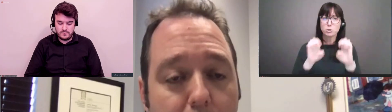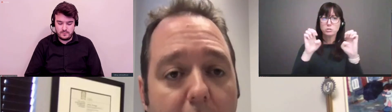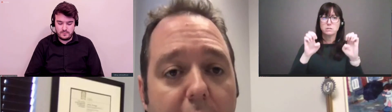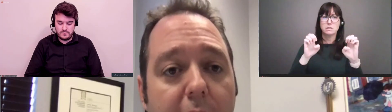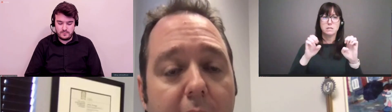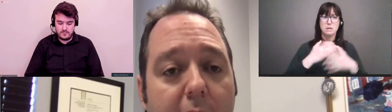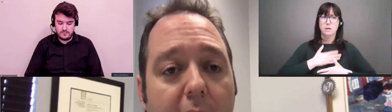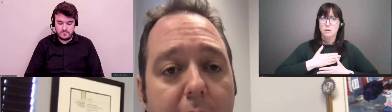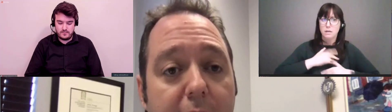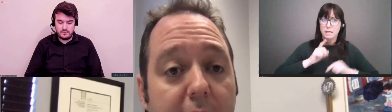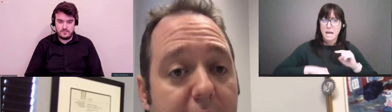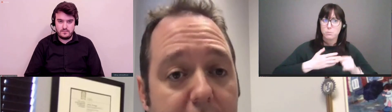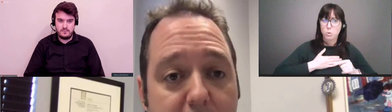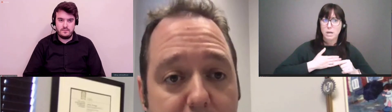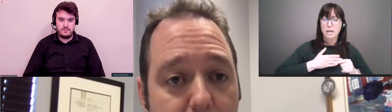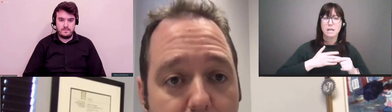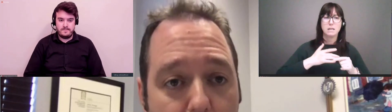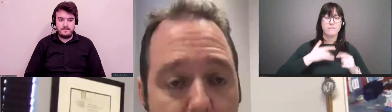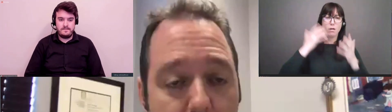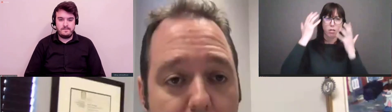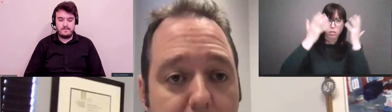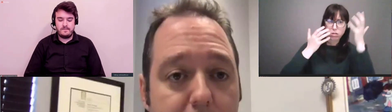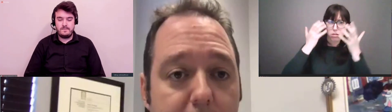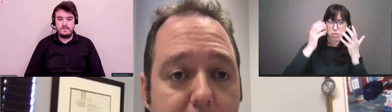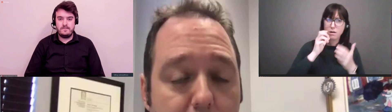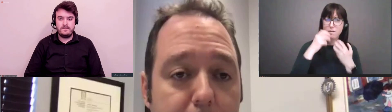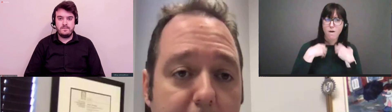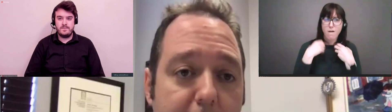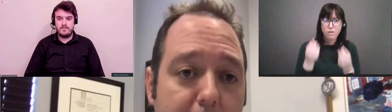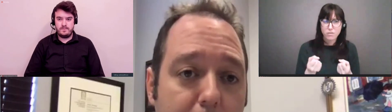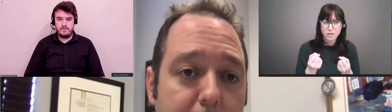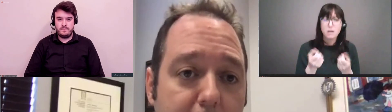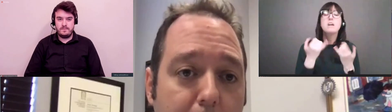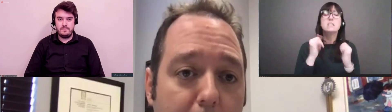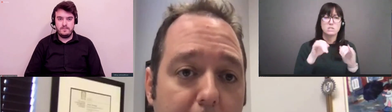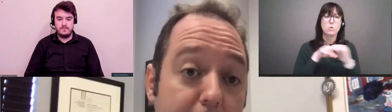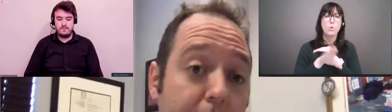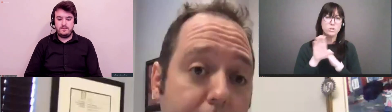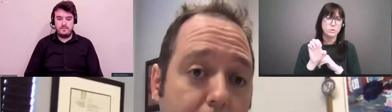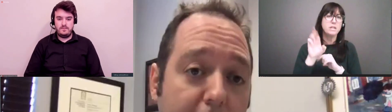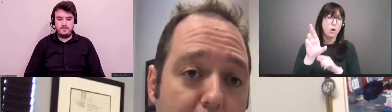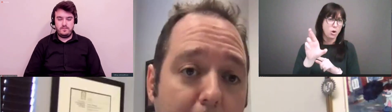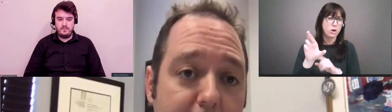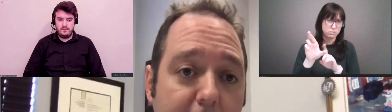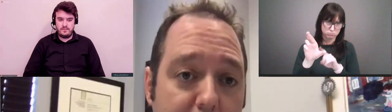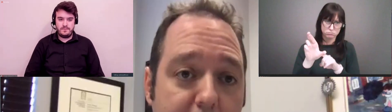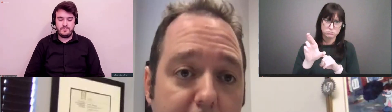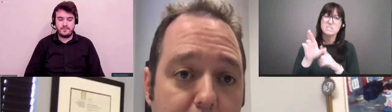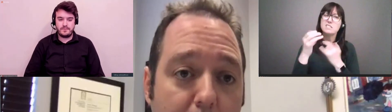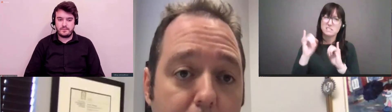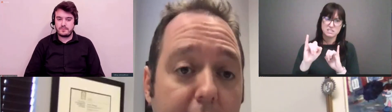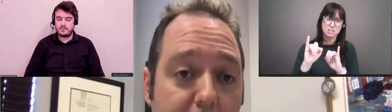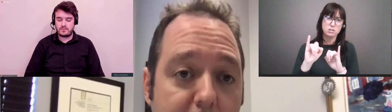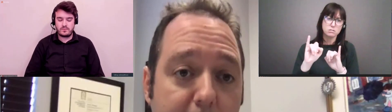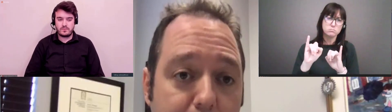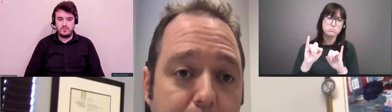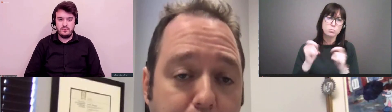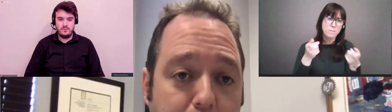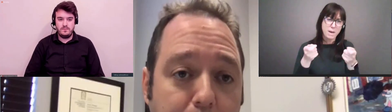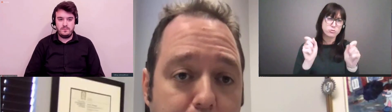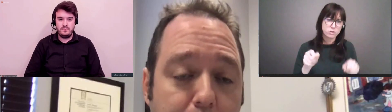of breath, if they're feeling very dizzy or unwell, that they should still present to the emergency department, as we do have capacity to see them and would like to see